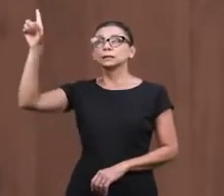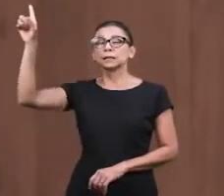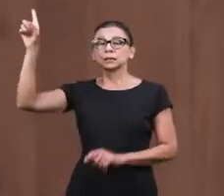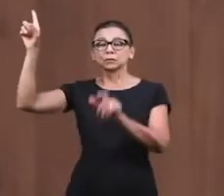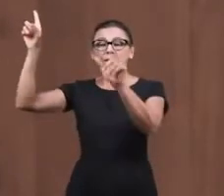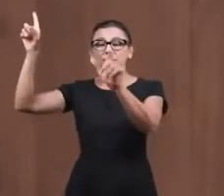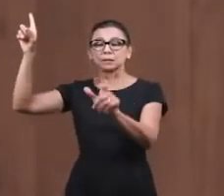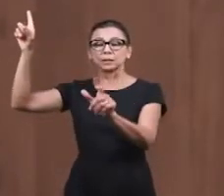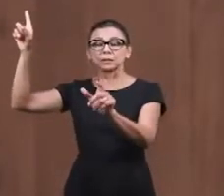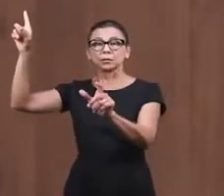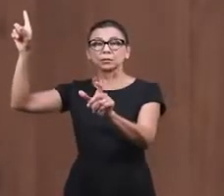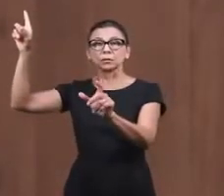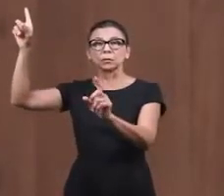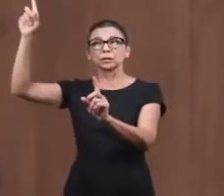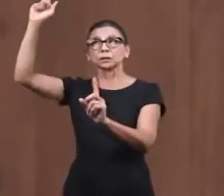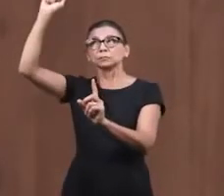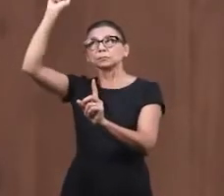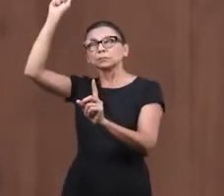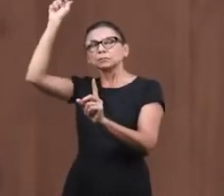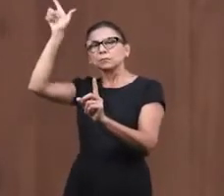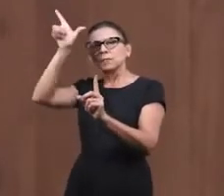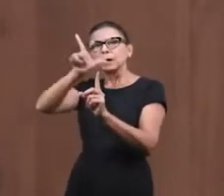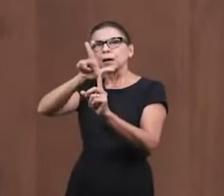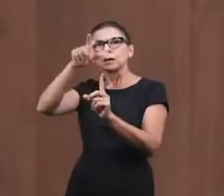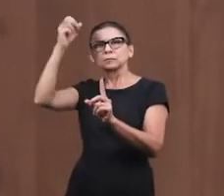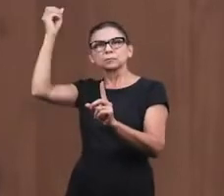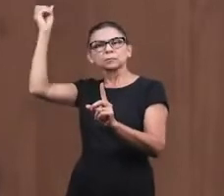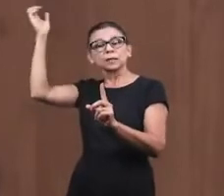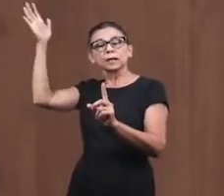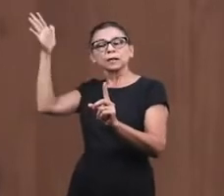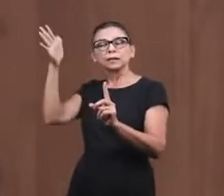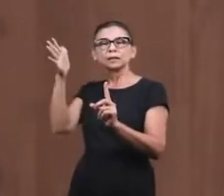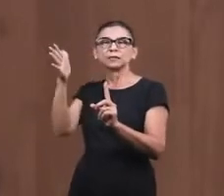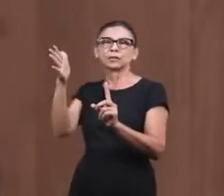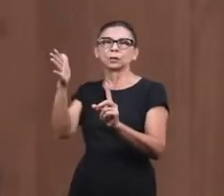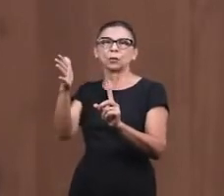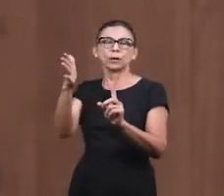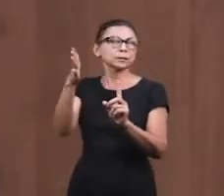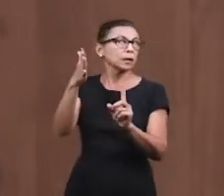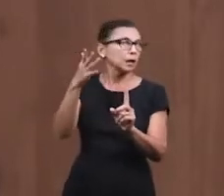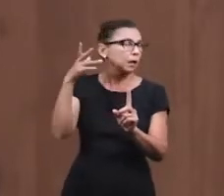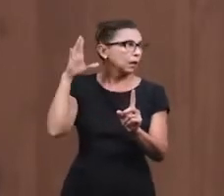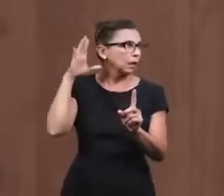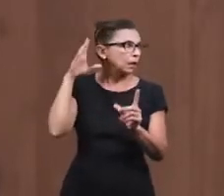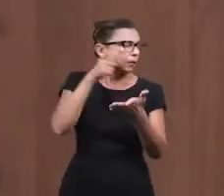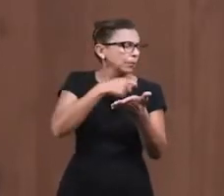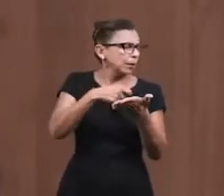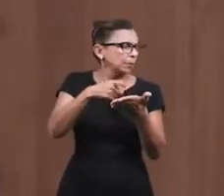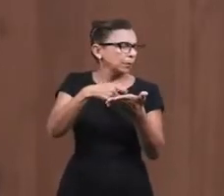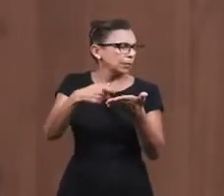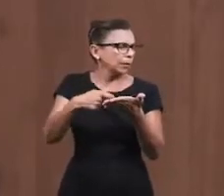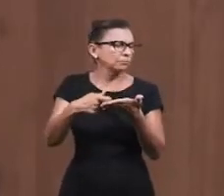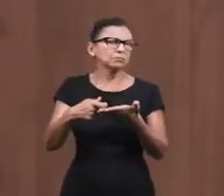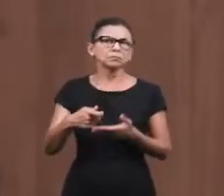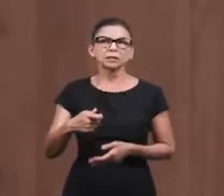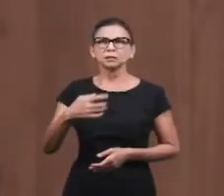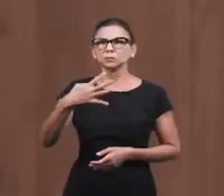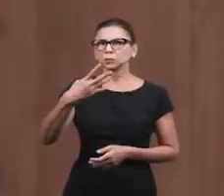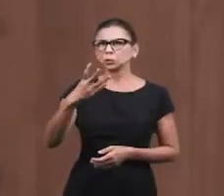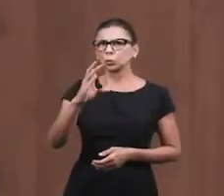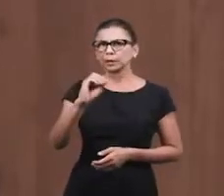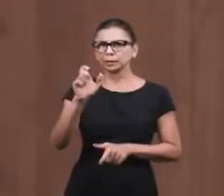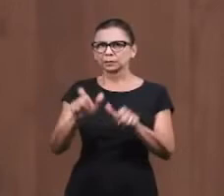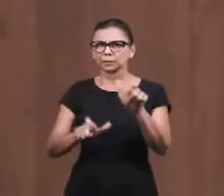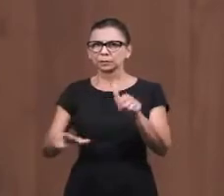wrote what the Lord revealed to them to write. So there were many writers, about 40, but